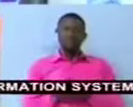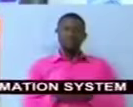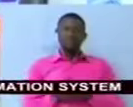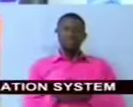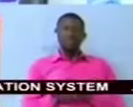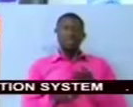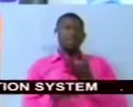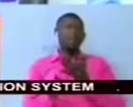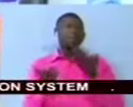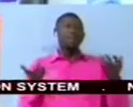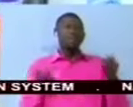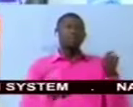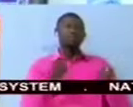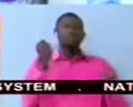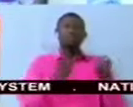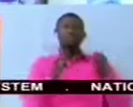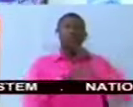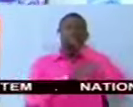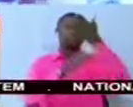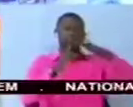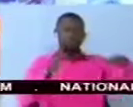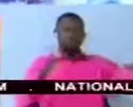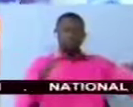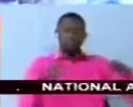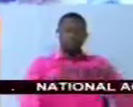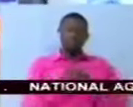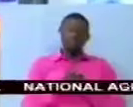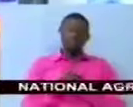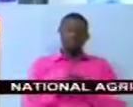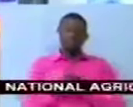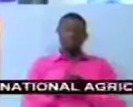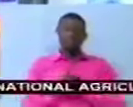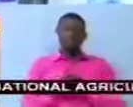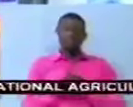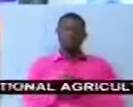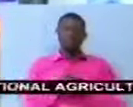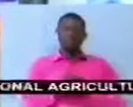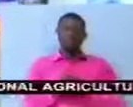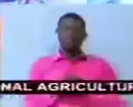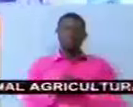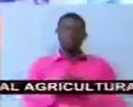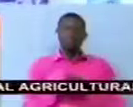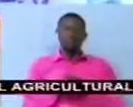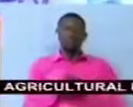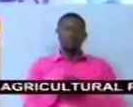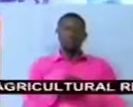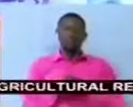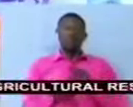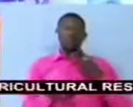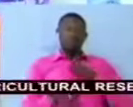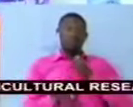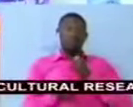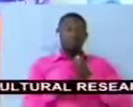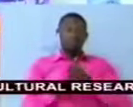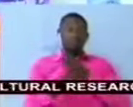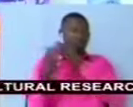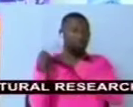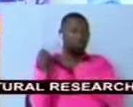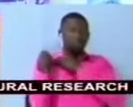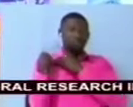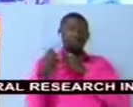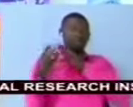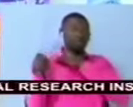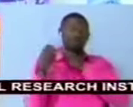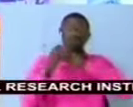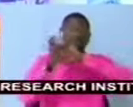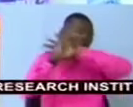many trucks. Bi mat ñewé nak be xamélé ko man ma reson truck yoyé yépp. When I become responsible, I was responsible of all